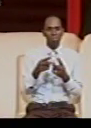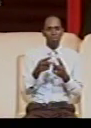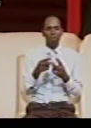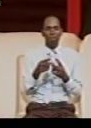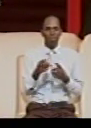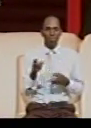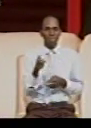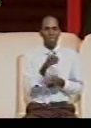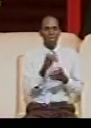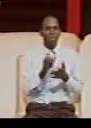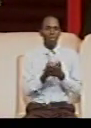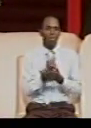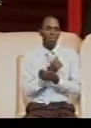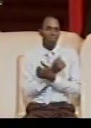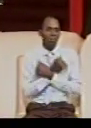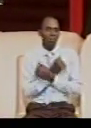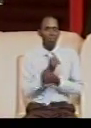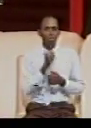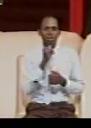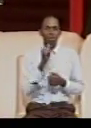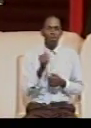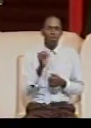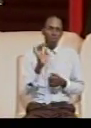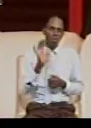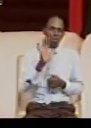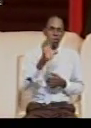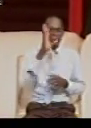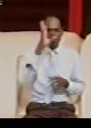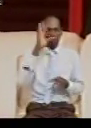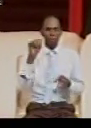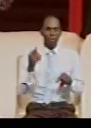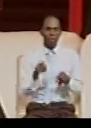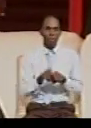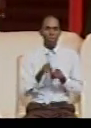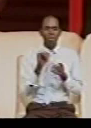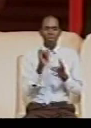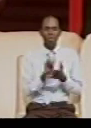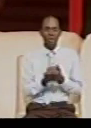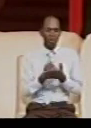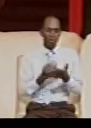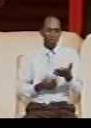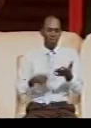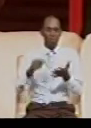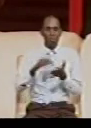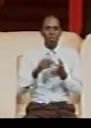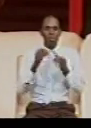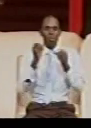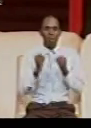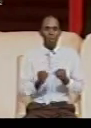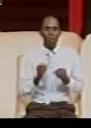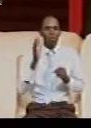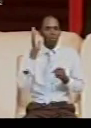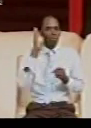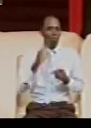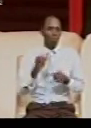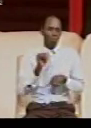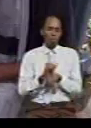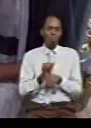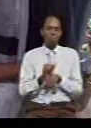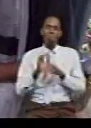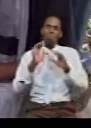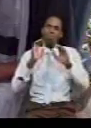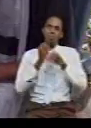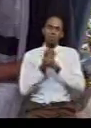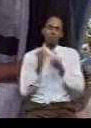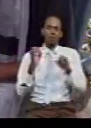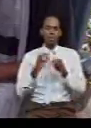that loveth not his brother. That resurrection power will work salvation in every